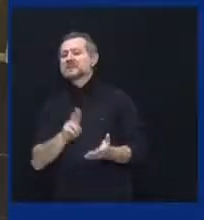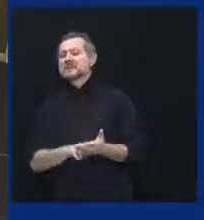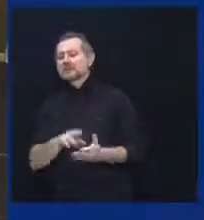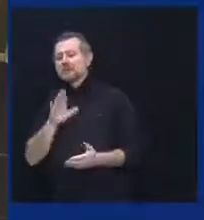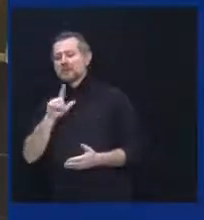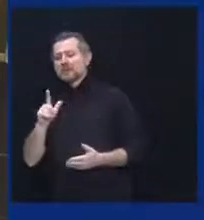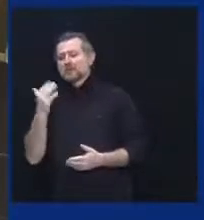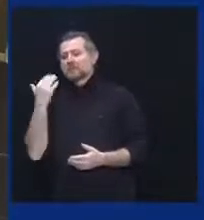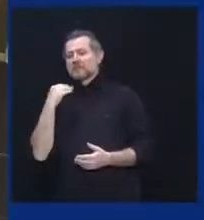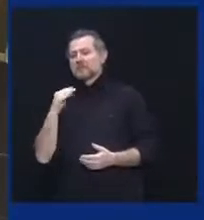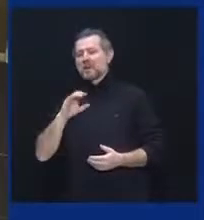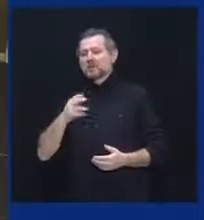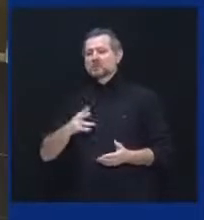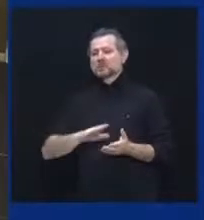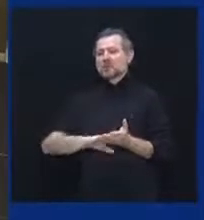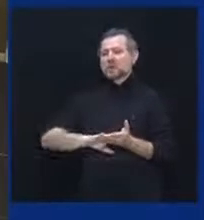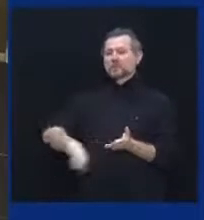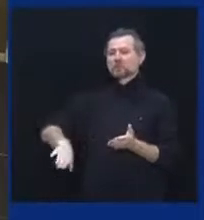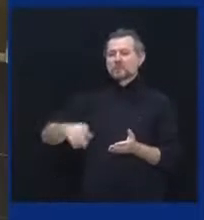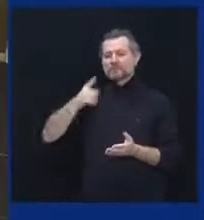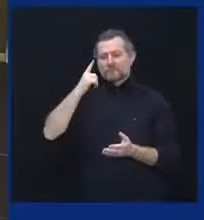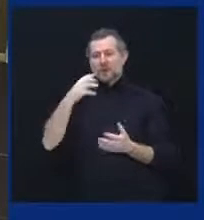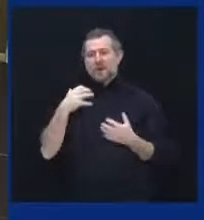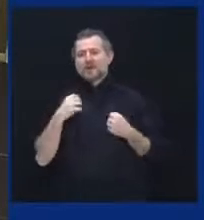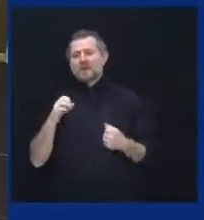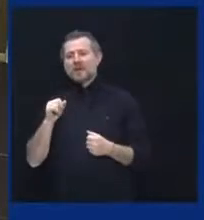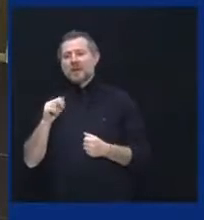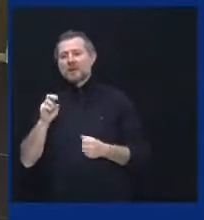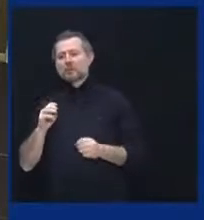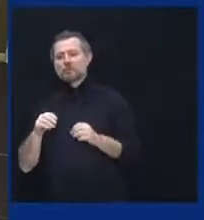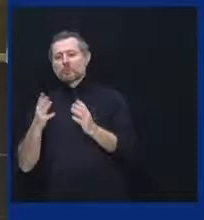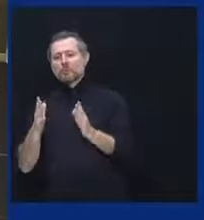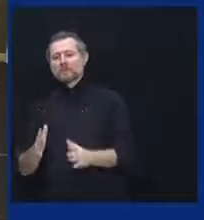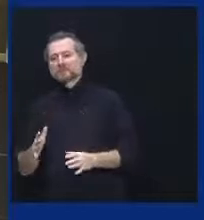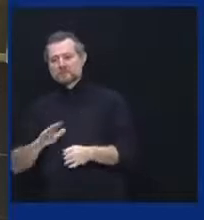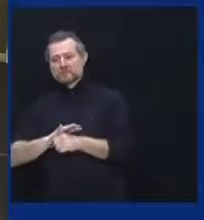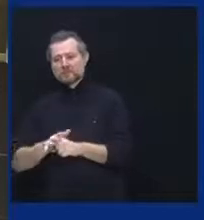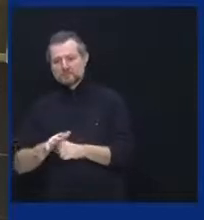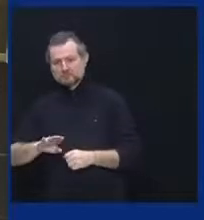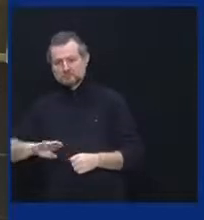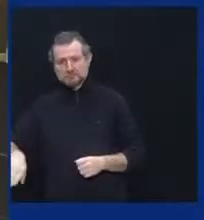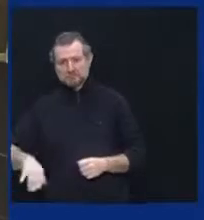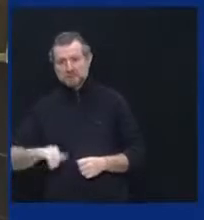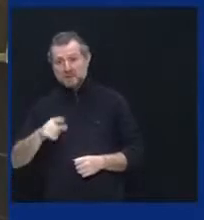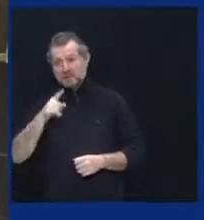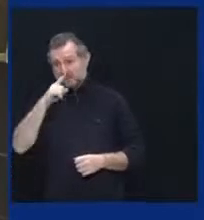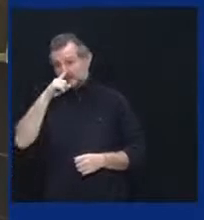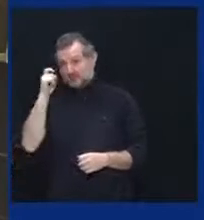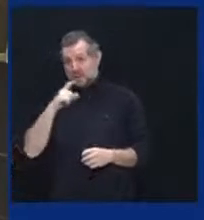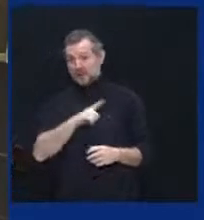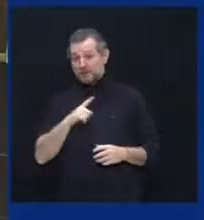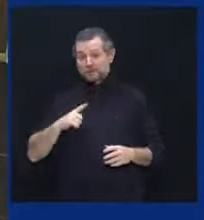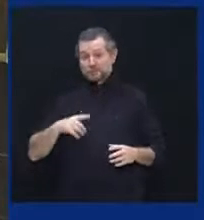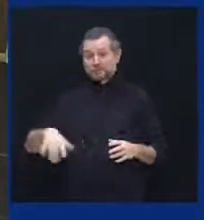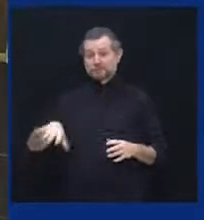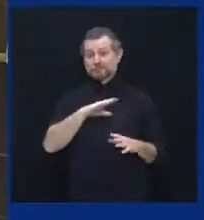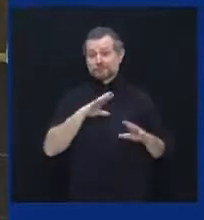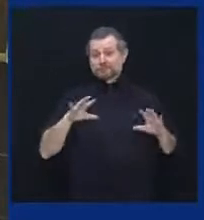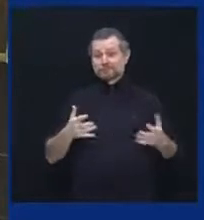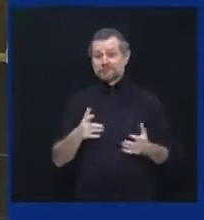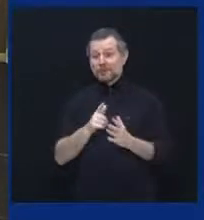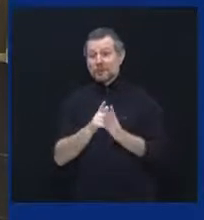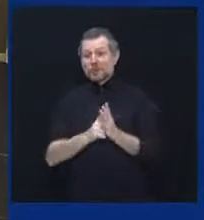provides immunity for healthcare providers when it comes to COVID-19 cases. This summer, when the legislature came back, they narrowed the scope slightly for